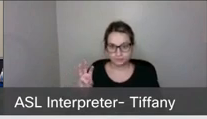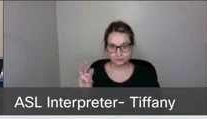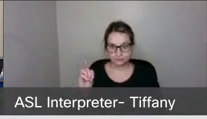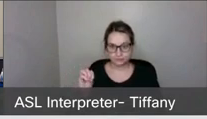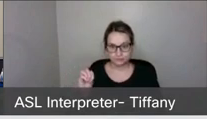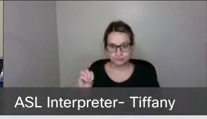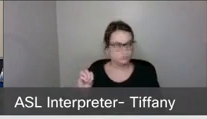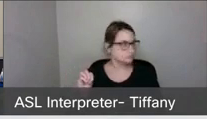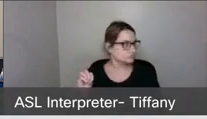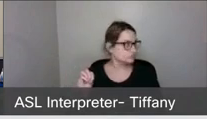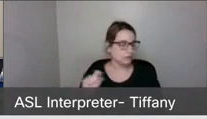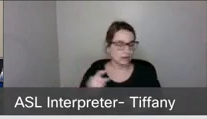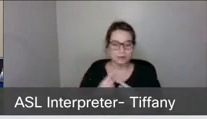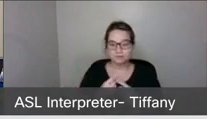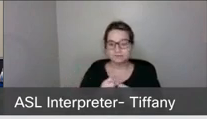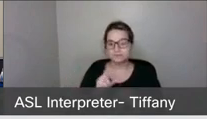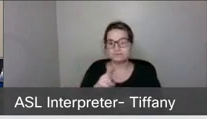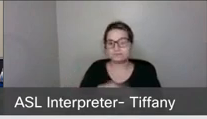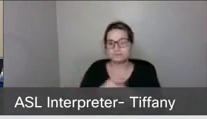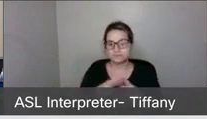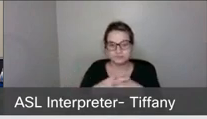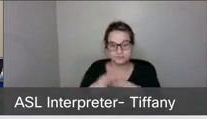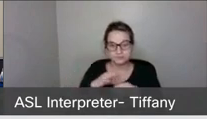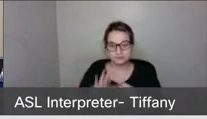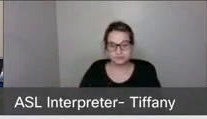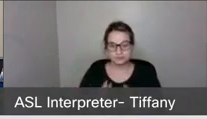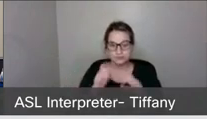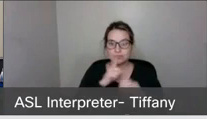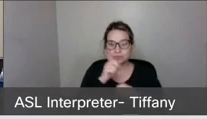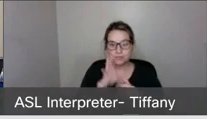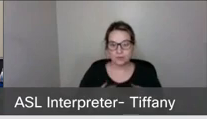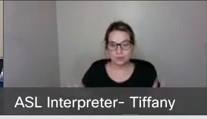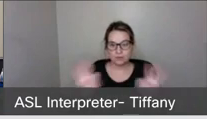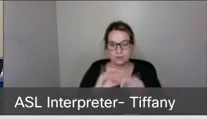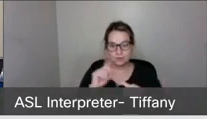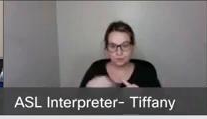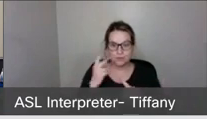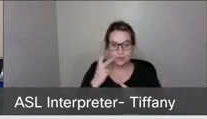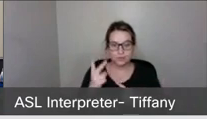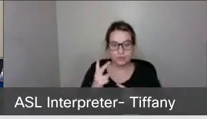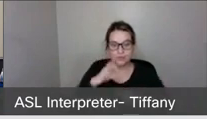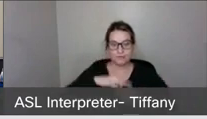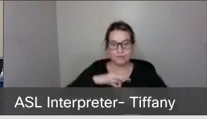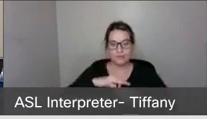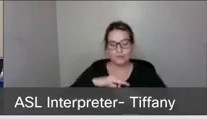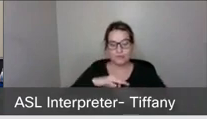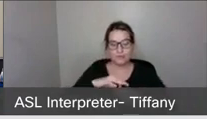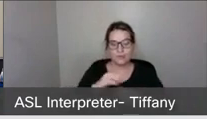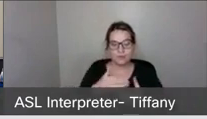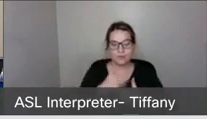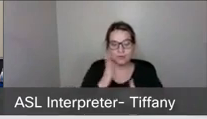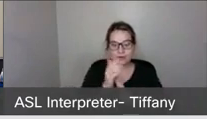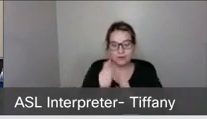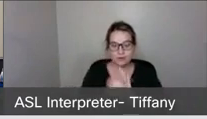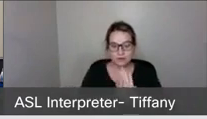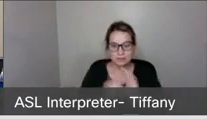that empower Native American voters is very important. So when we look at the Voting Rights Act and the ability to